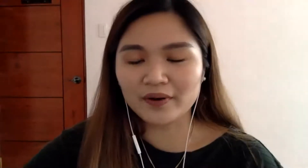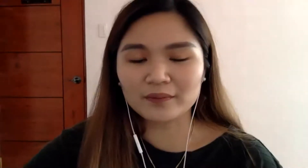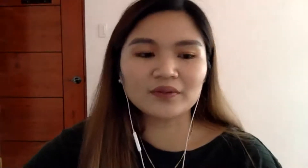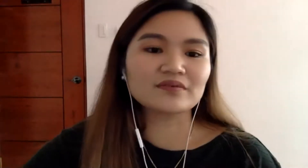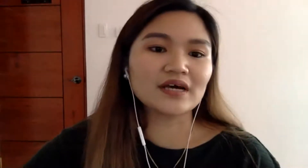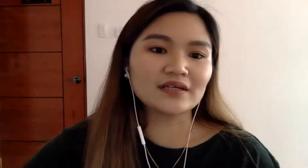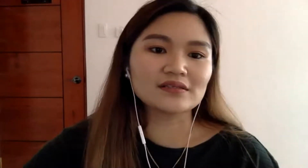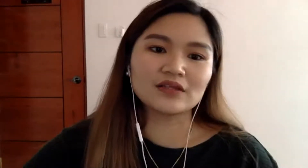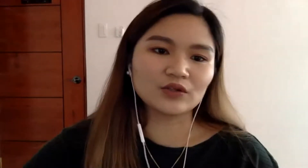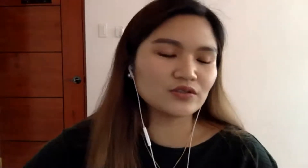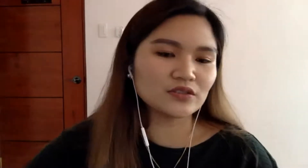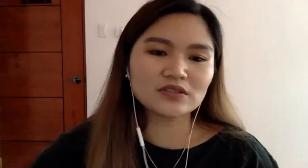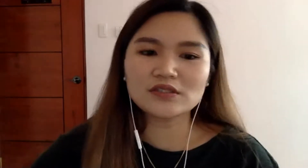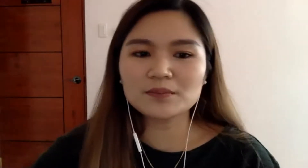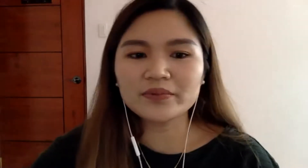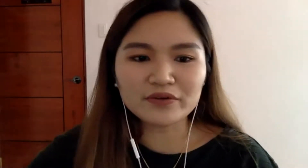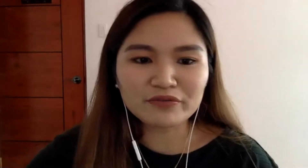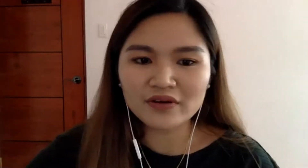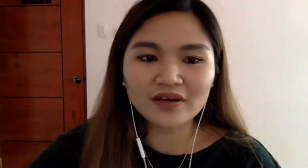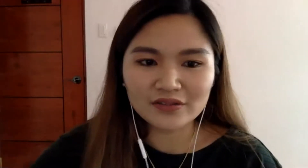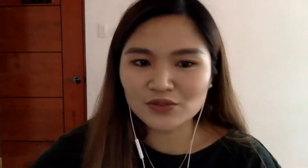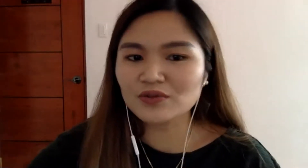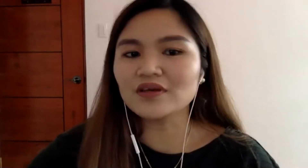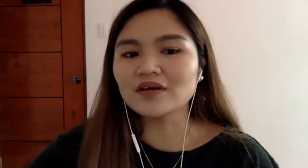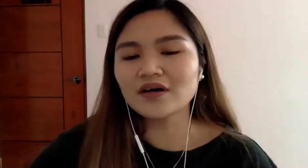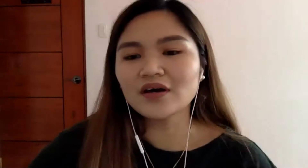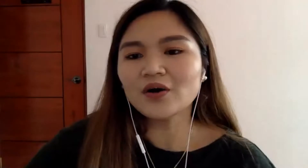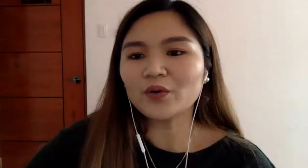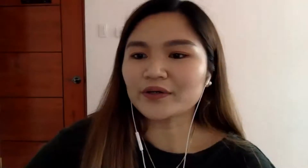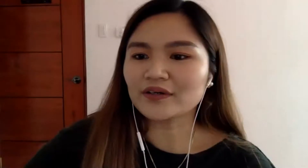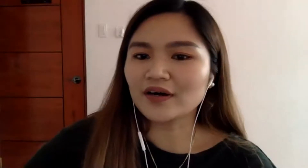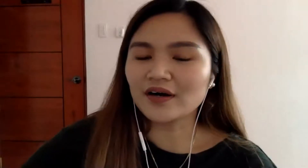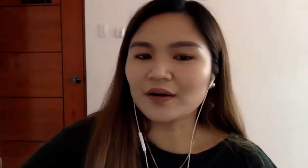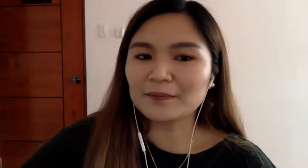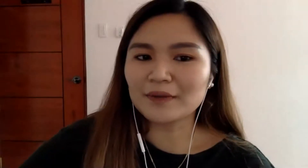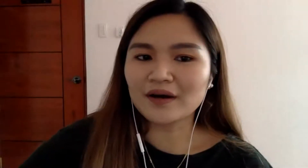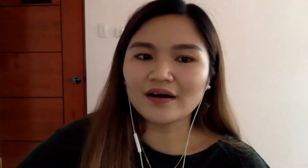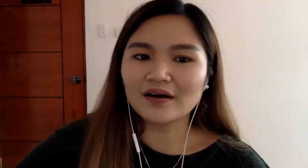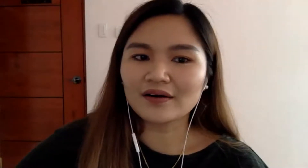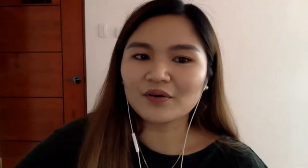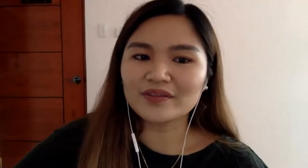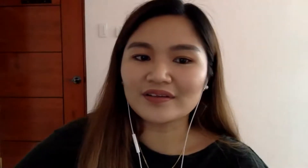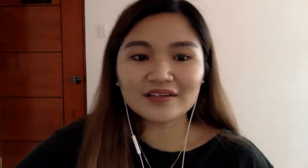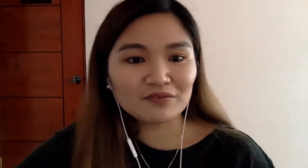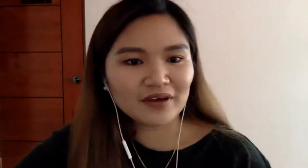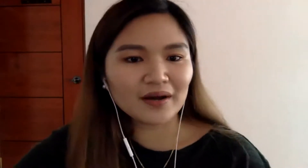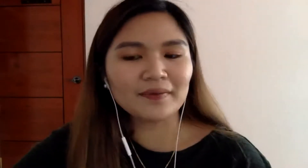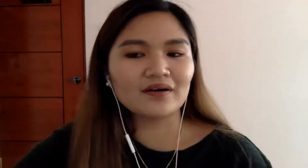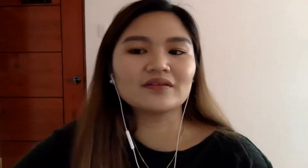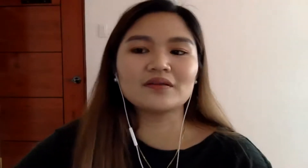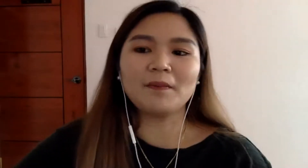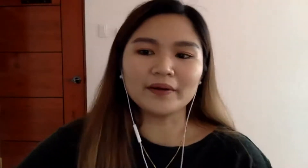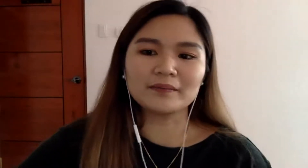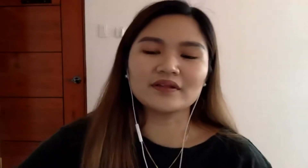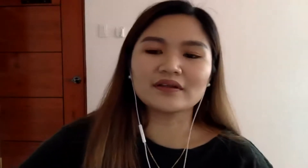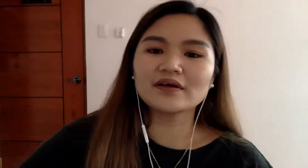the Department of Science and Technology. Just a brief history or mga konting trivia about